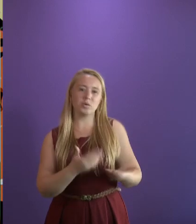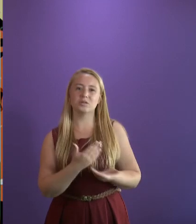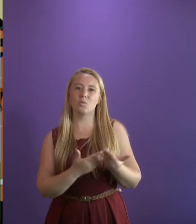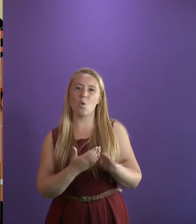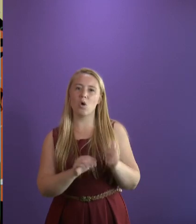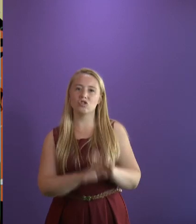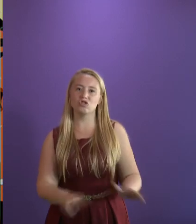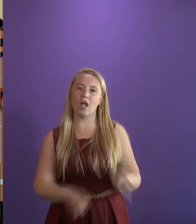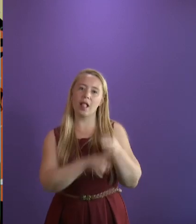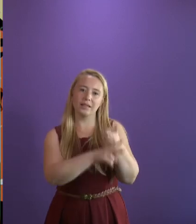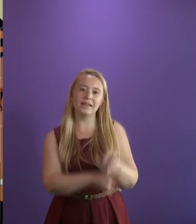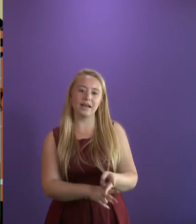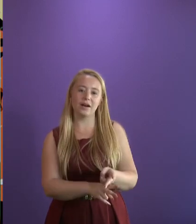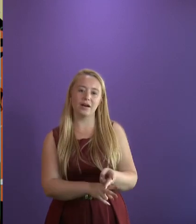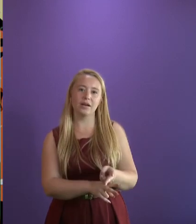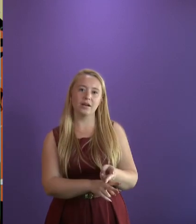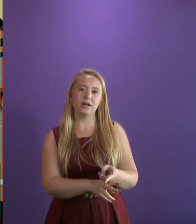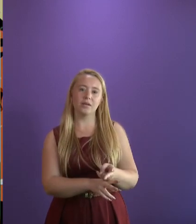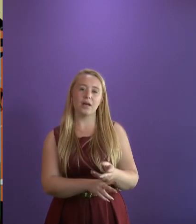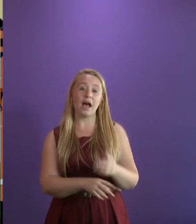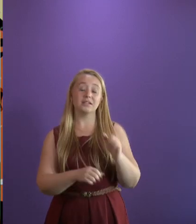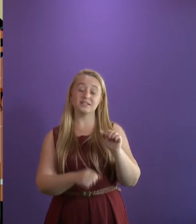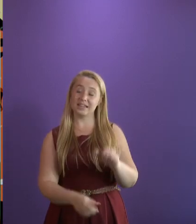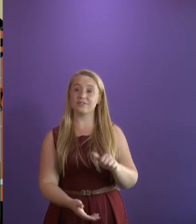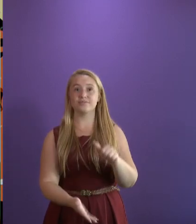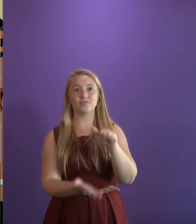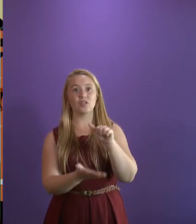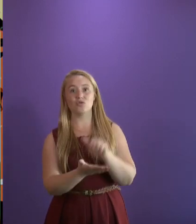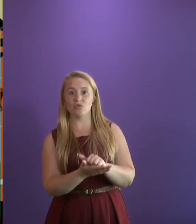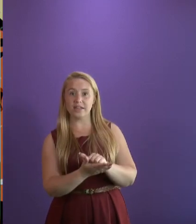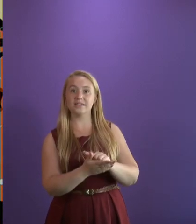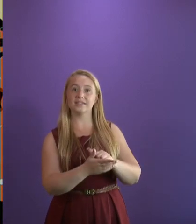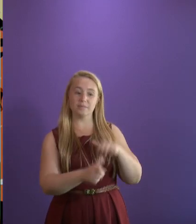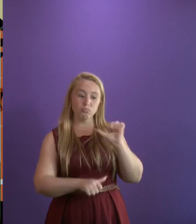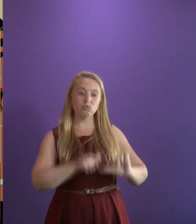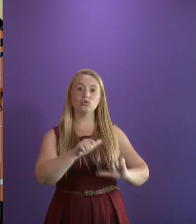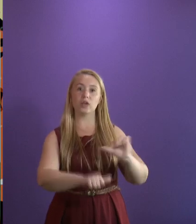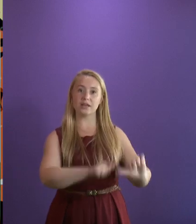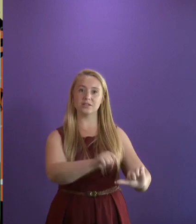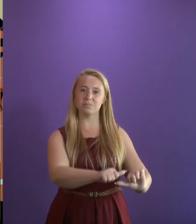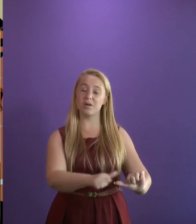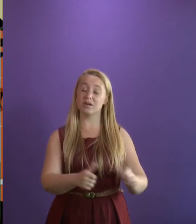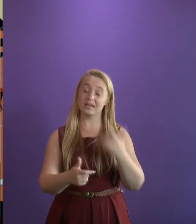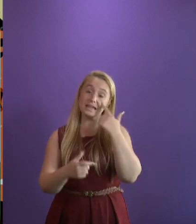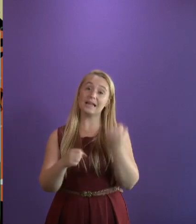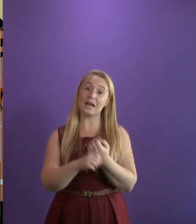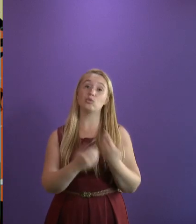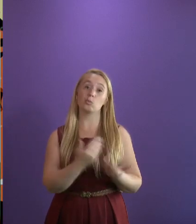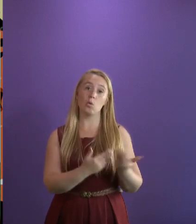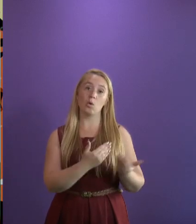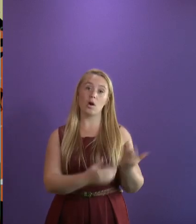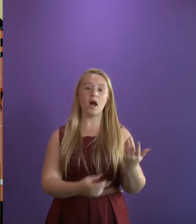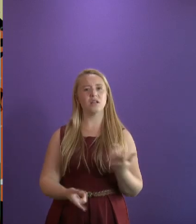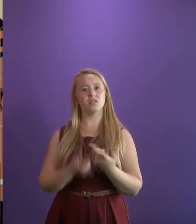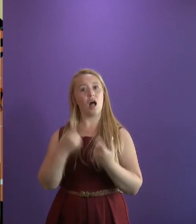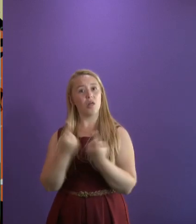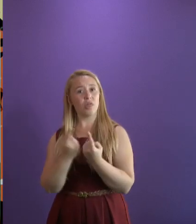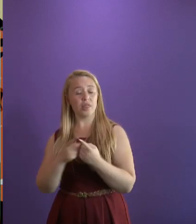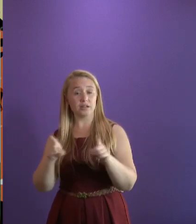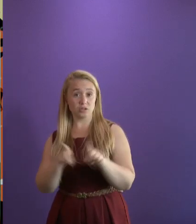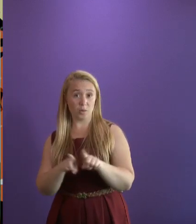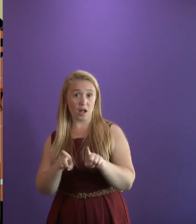but and I know we're taking strides in the right direction in Scotland, but there's a lot more we can do. It's not just about childcare. Not everyone, has